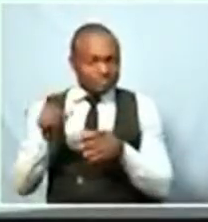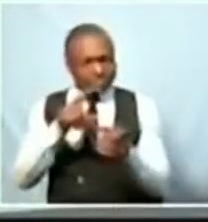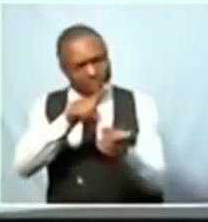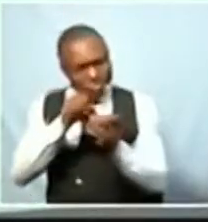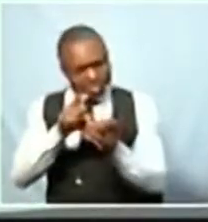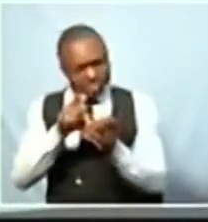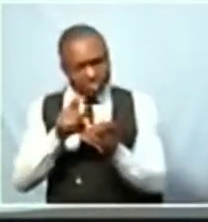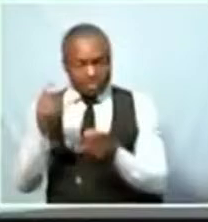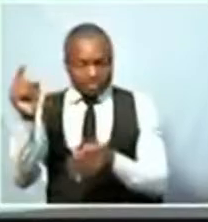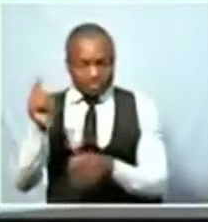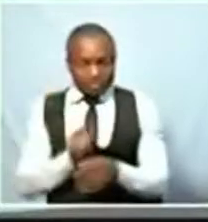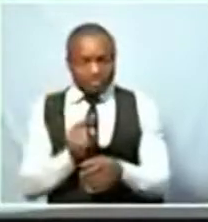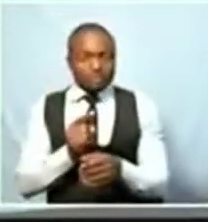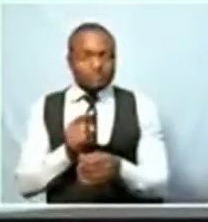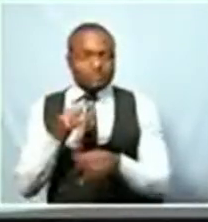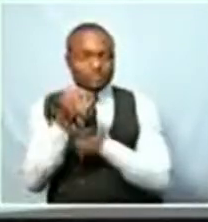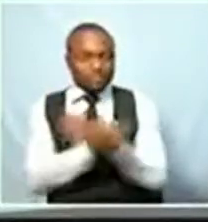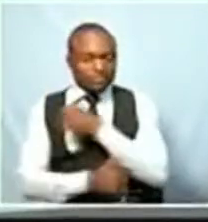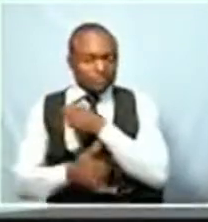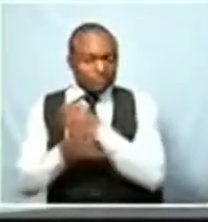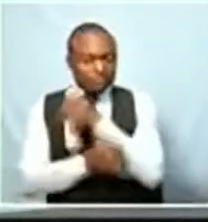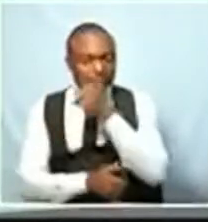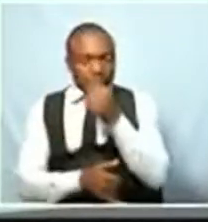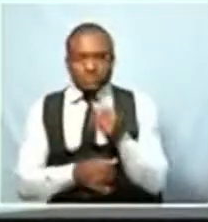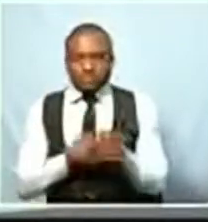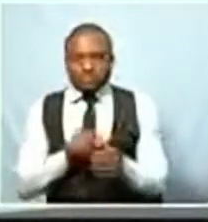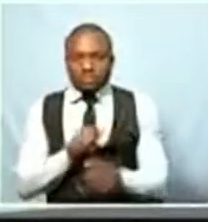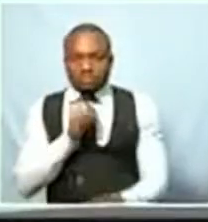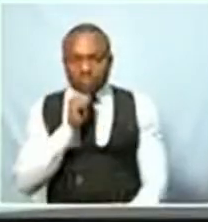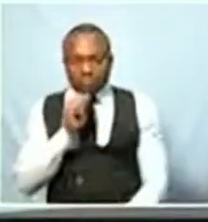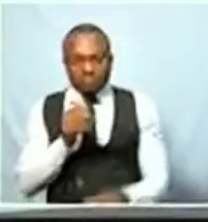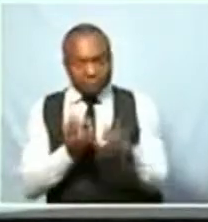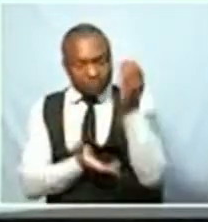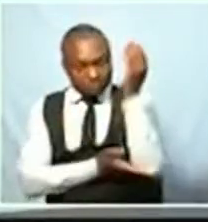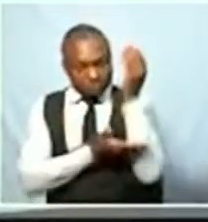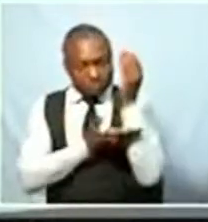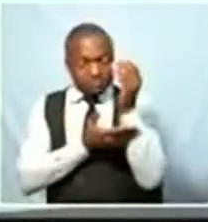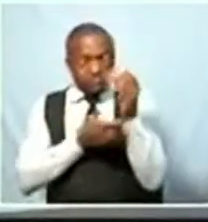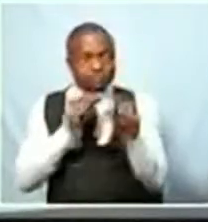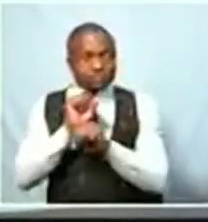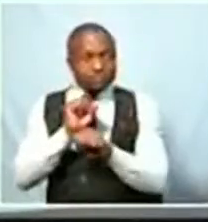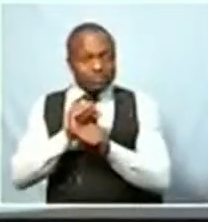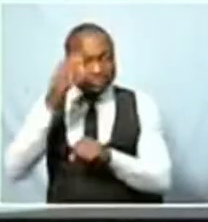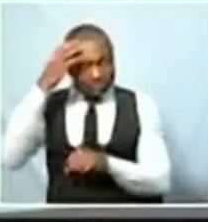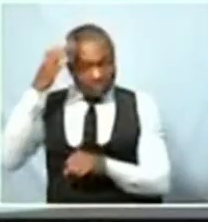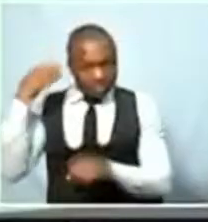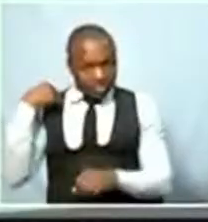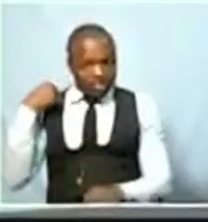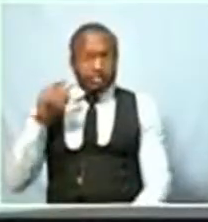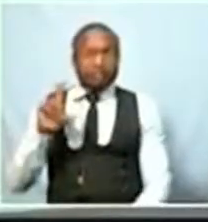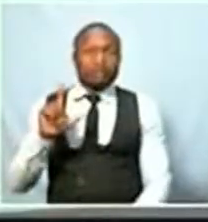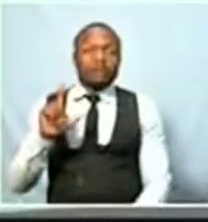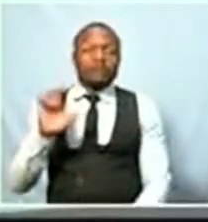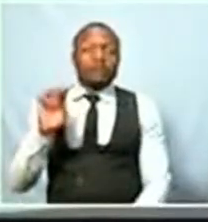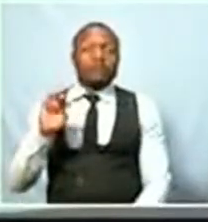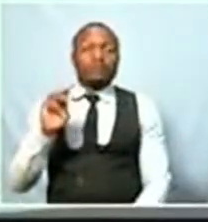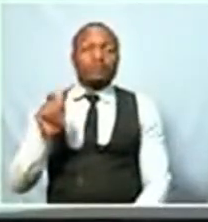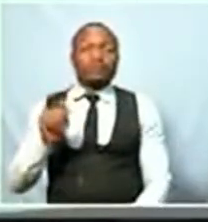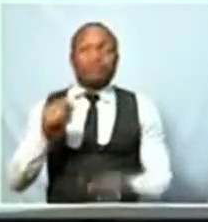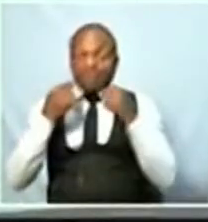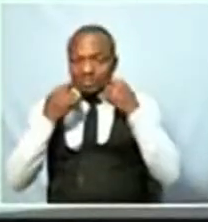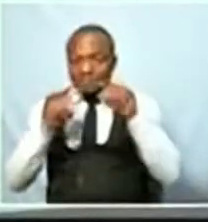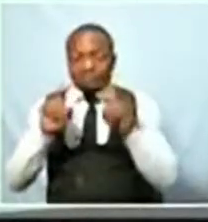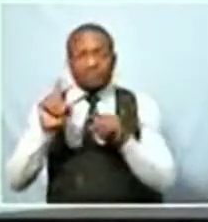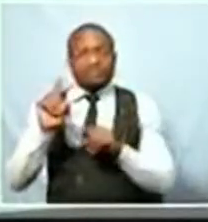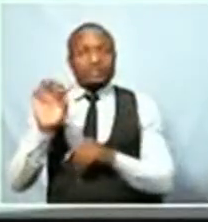why don't we enhance the operations of the office in line with the Lima Declaration of 1977? Because